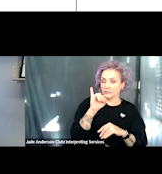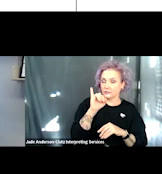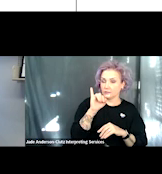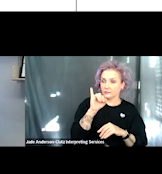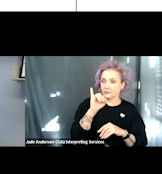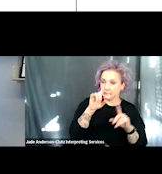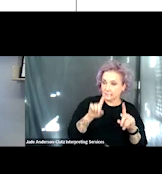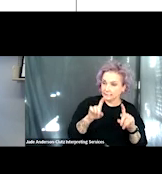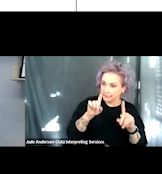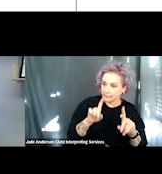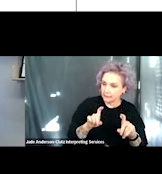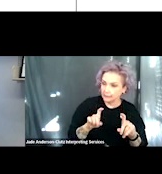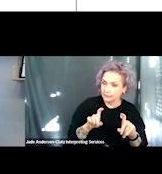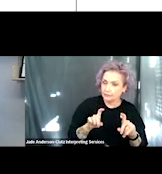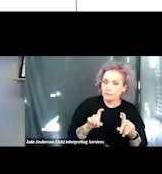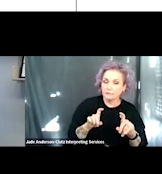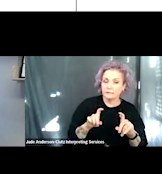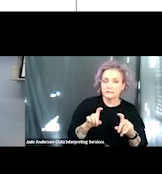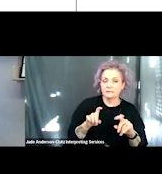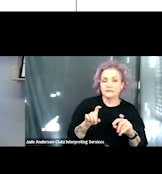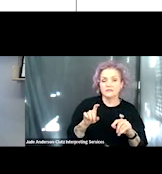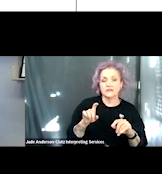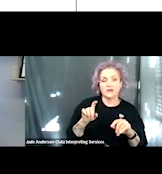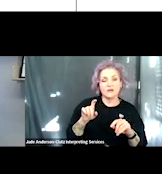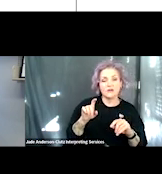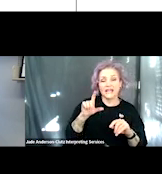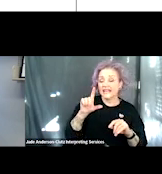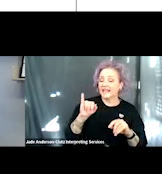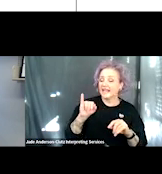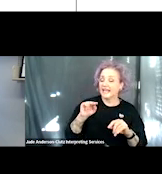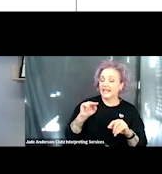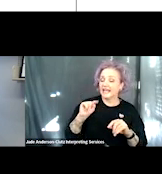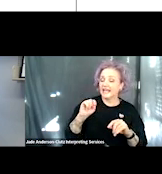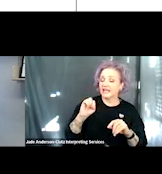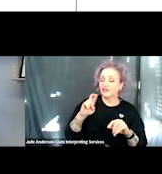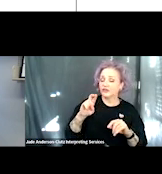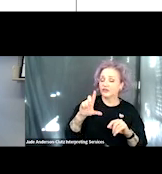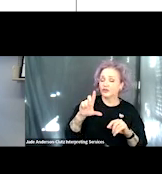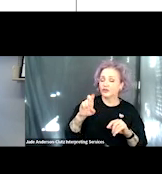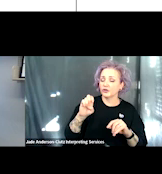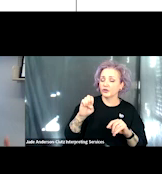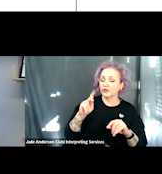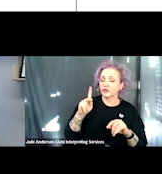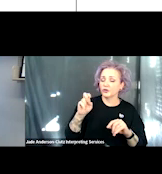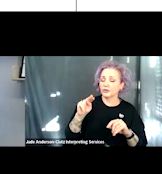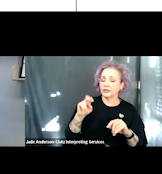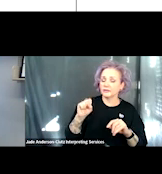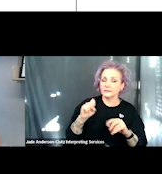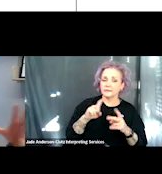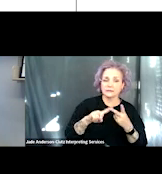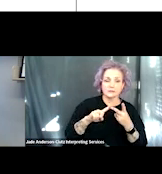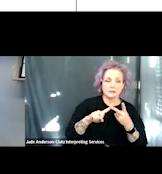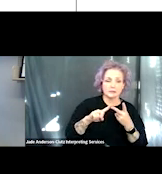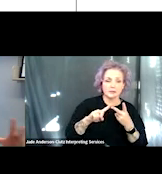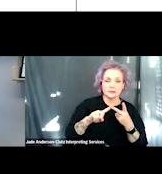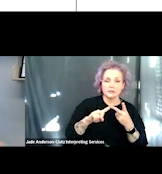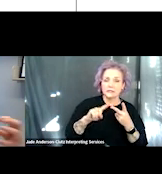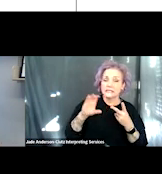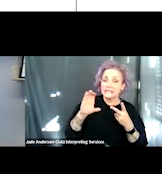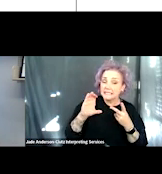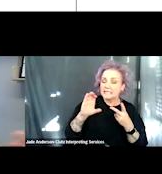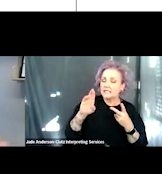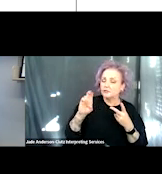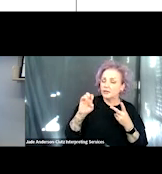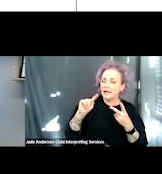protein, interferon gamma, different interleukins, that these are increased in the mothers. And when they are detected